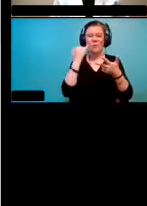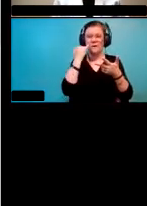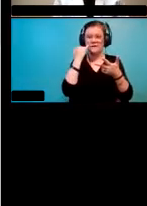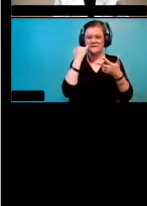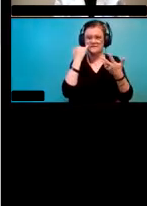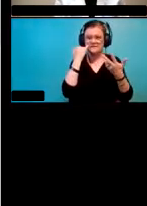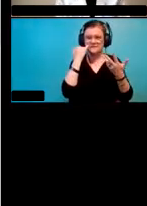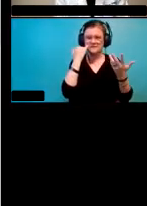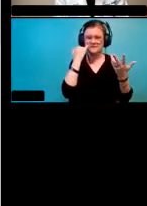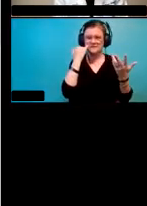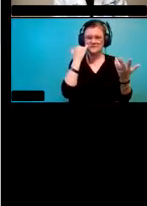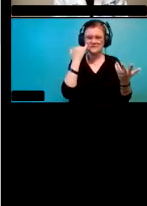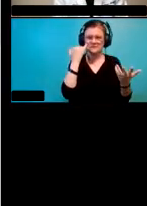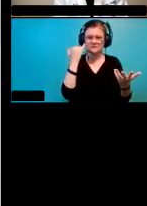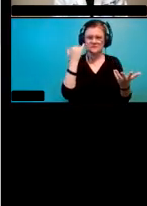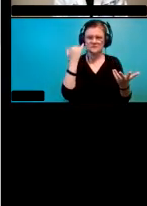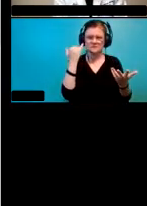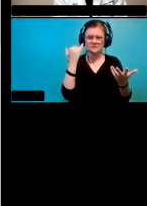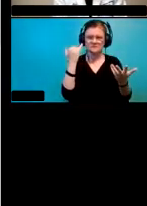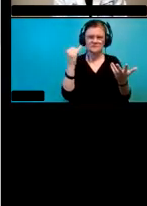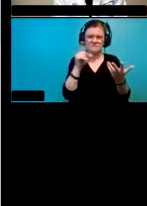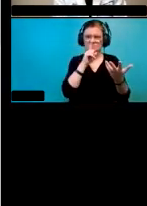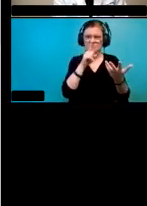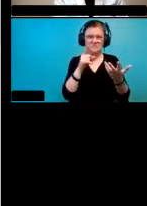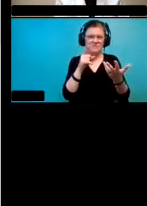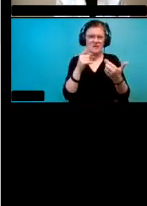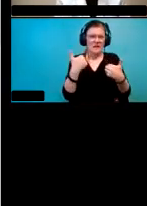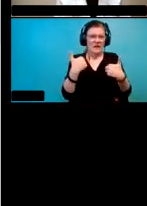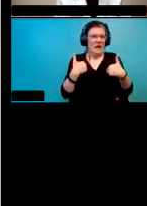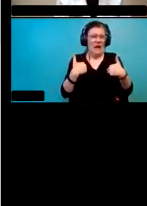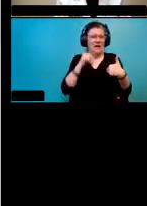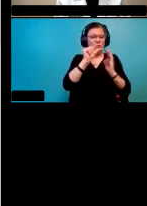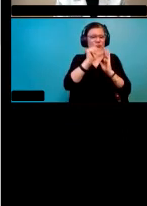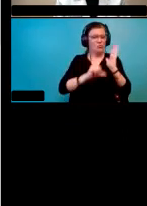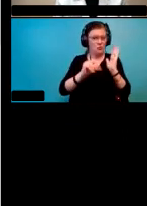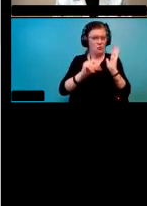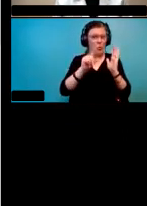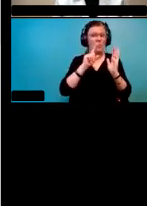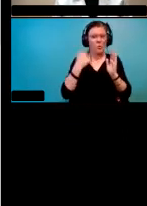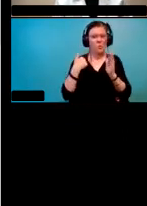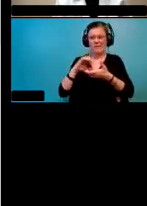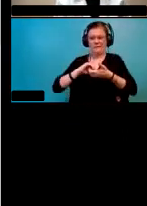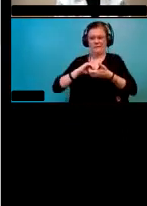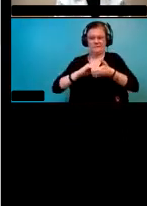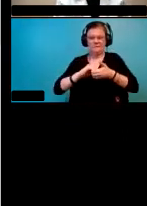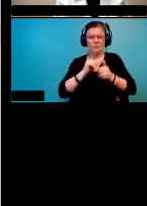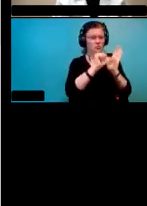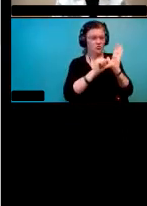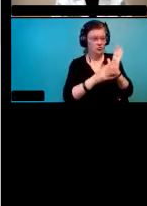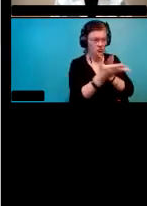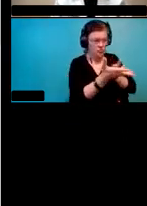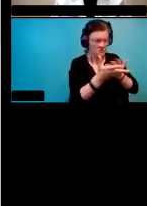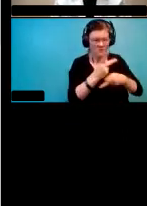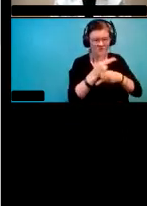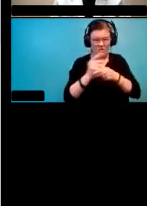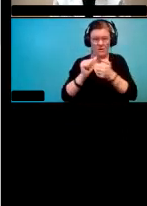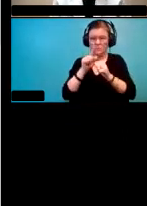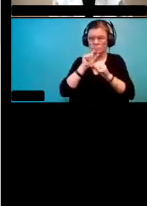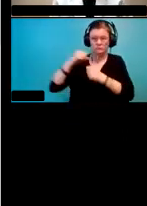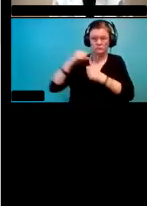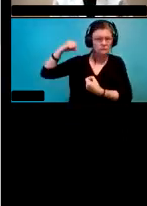And I do programming for that. I don't do the surgeries for it, of course, but work collaboratively with our colleagues in